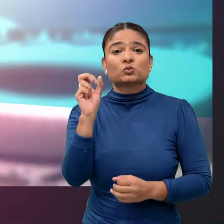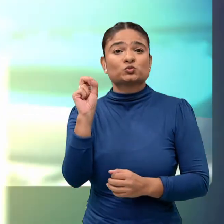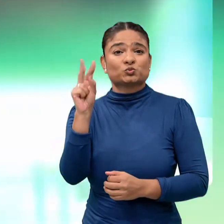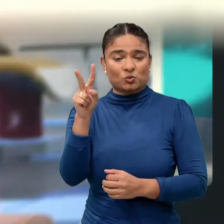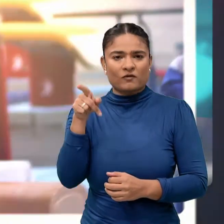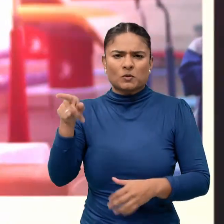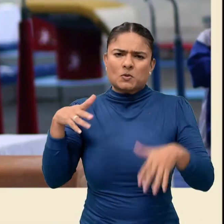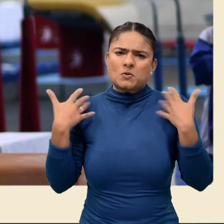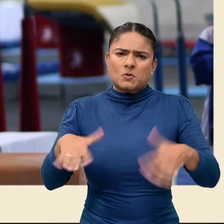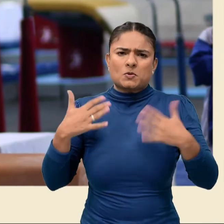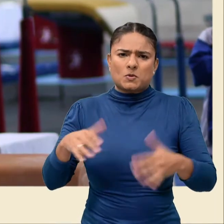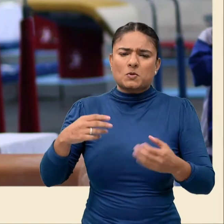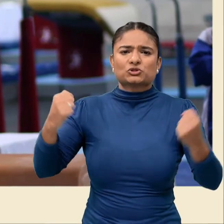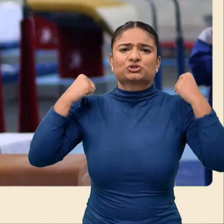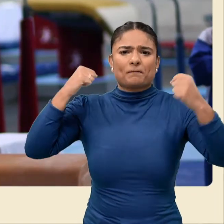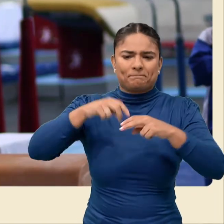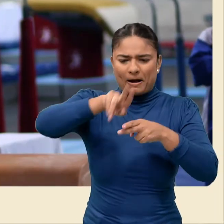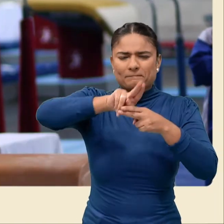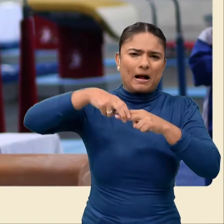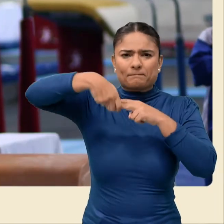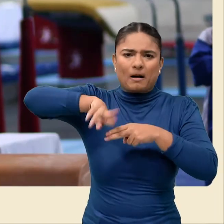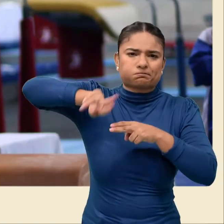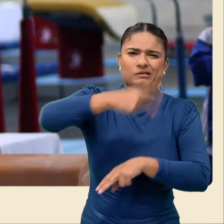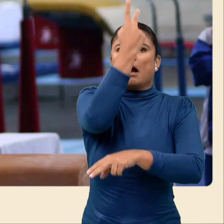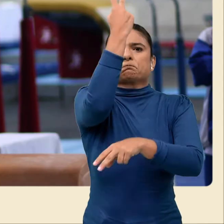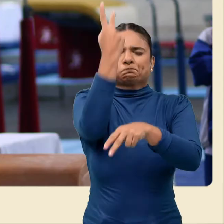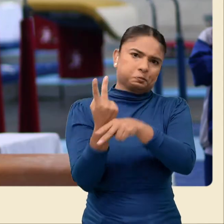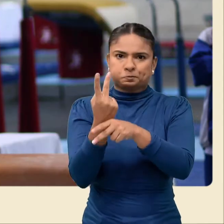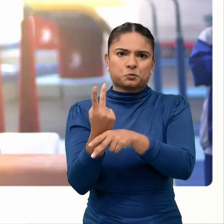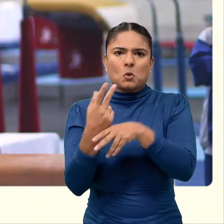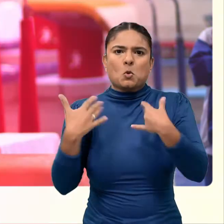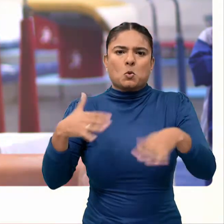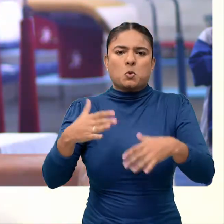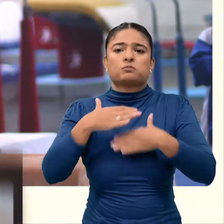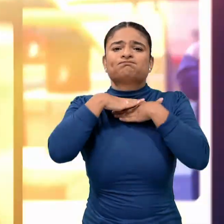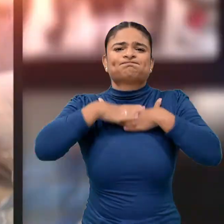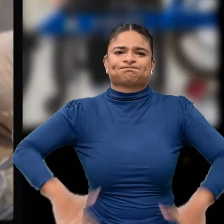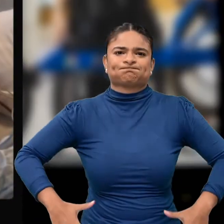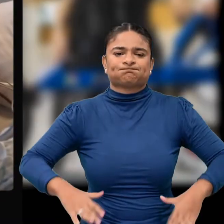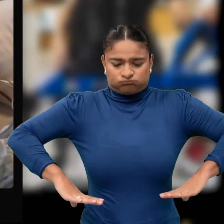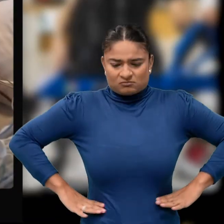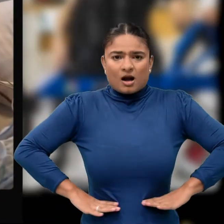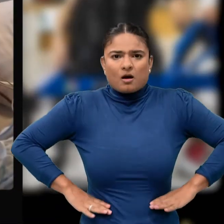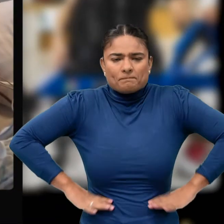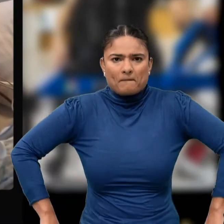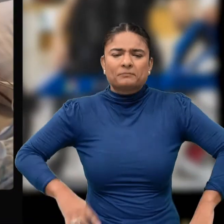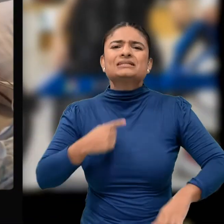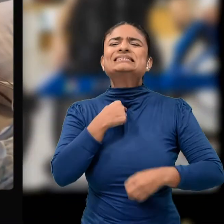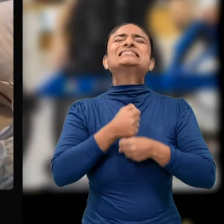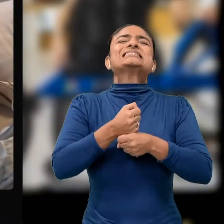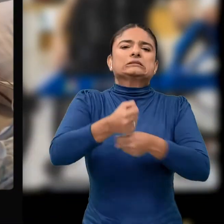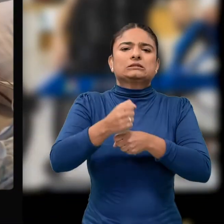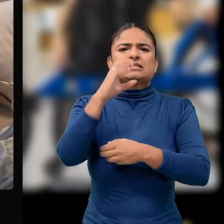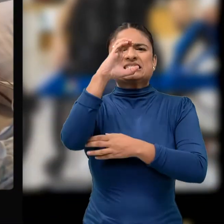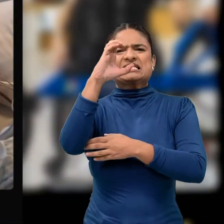In 2012, a tragic gymnastic accident left Brandon Beack wheelchair-bound as a quadriplegic. He broke his